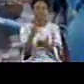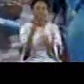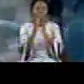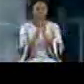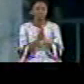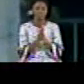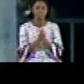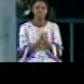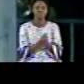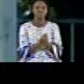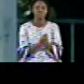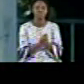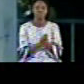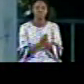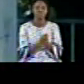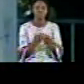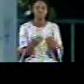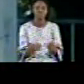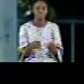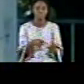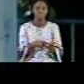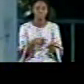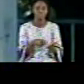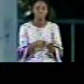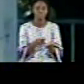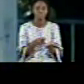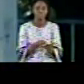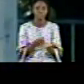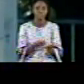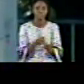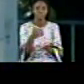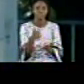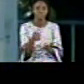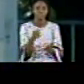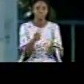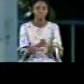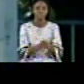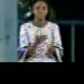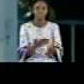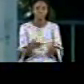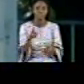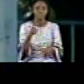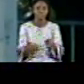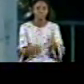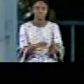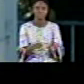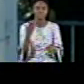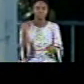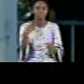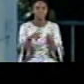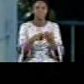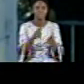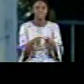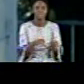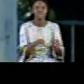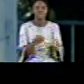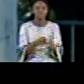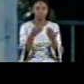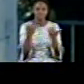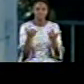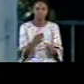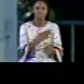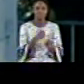amen now check yourself check yourself that thing you couldn't do before begin to do it now and shout